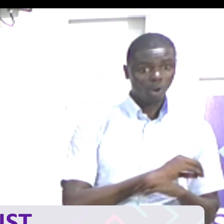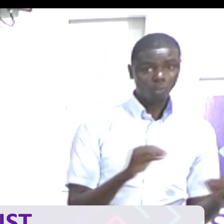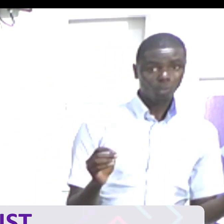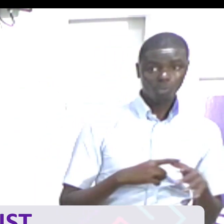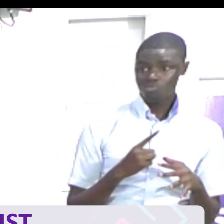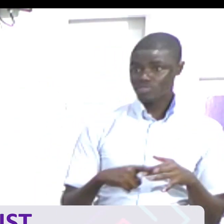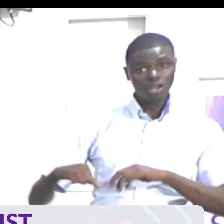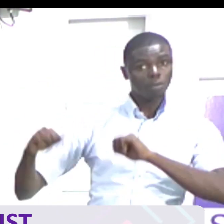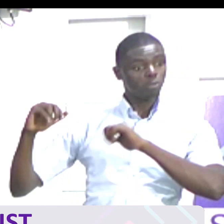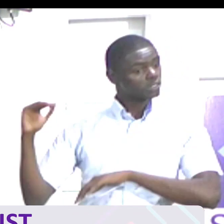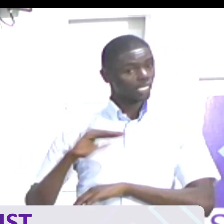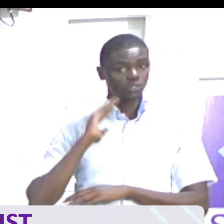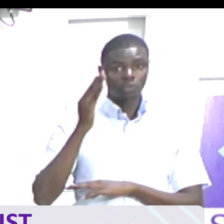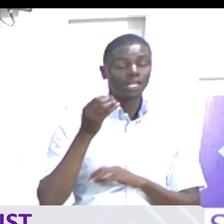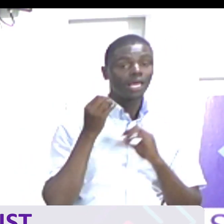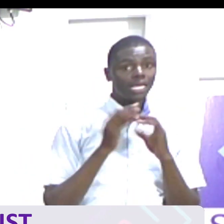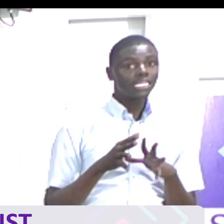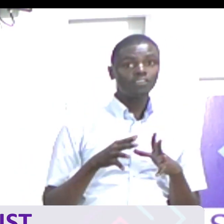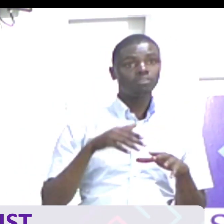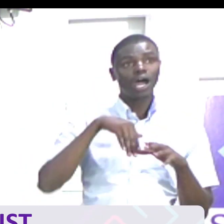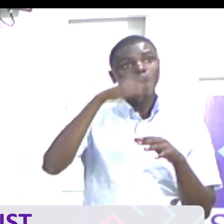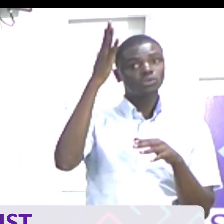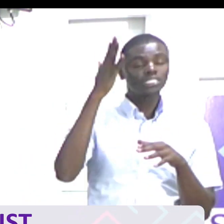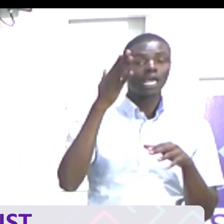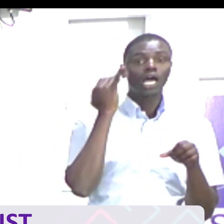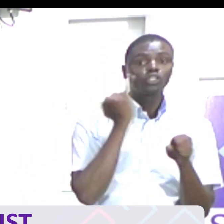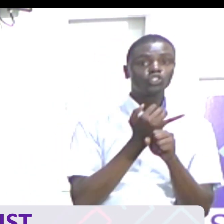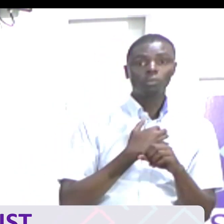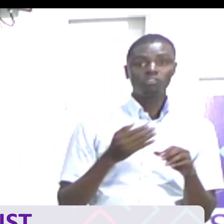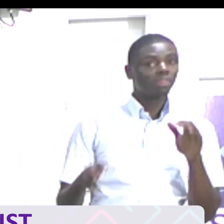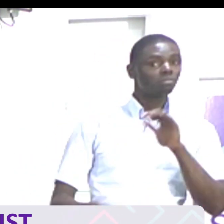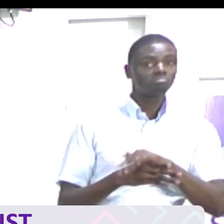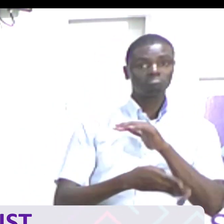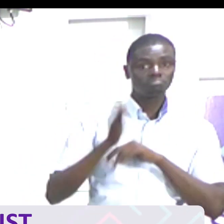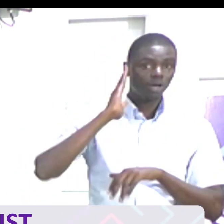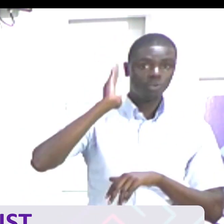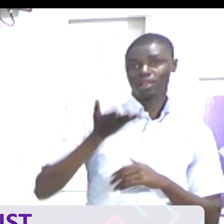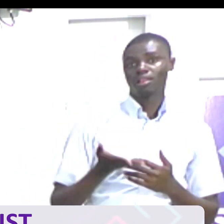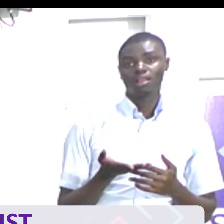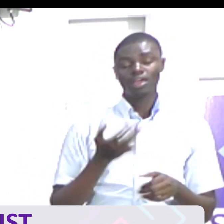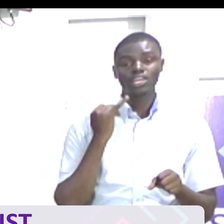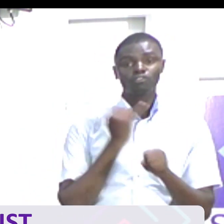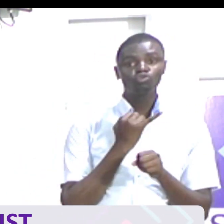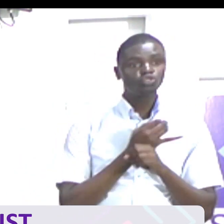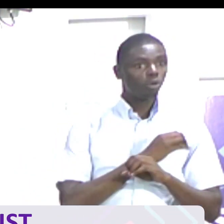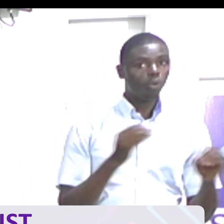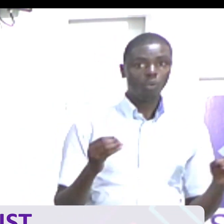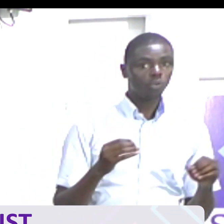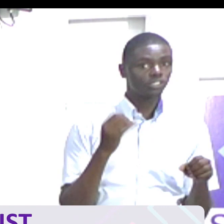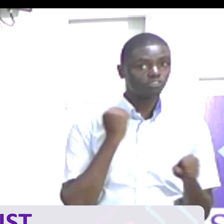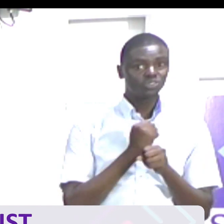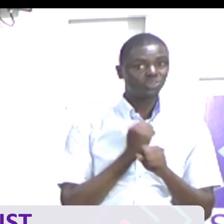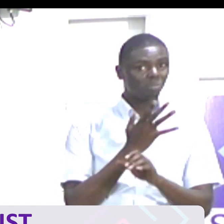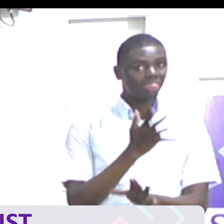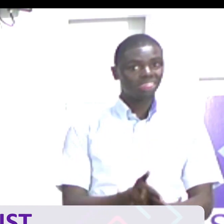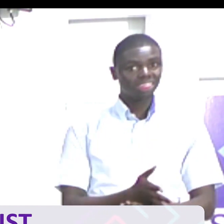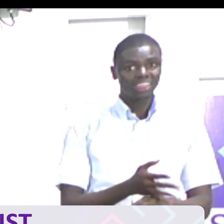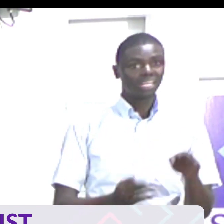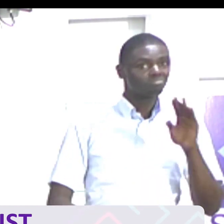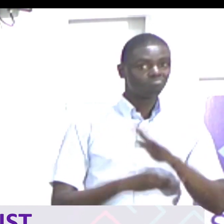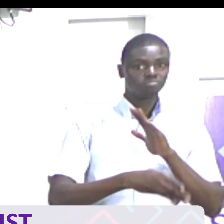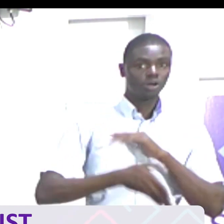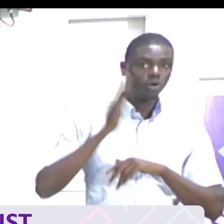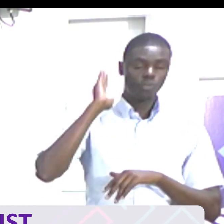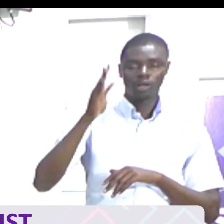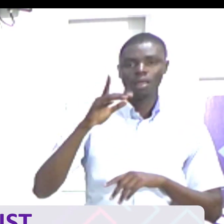unasoma na kuna kazi. Ukilalisha na kutuma out nature enda mtaa. Atakwambia kuna mwingine amengoja. So you gotta do is